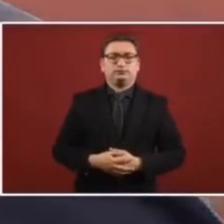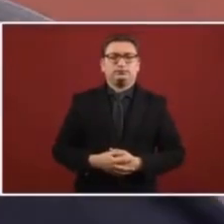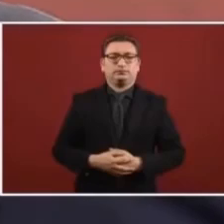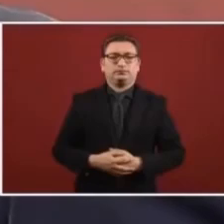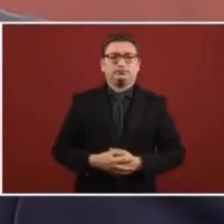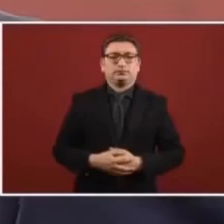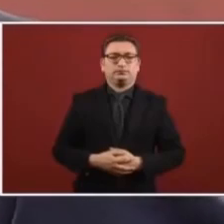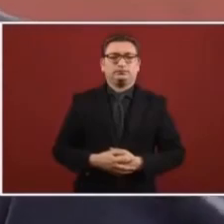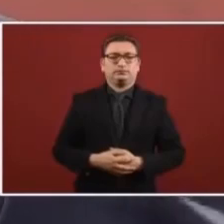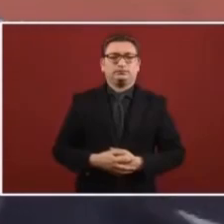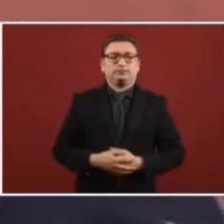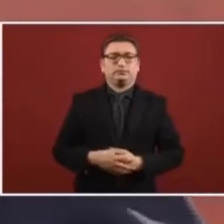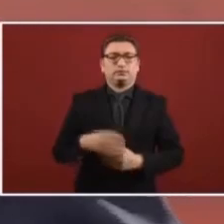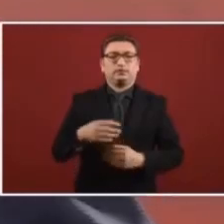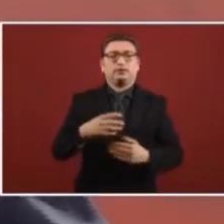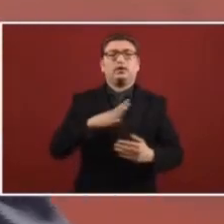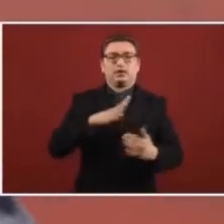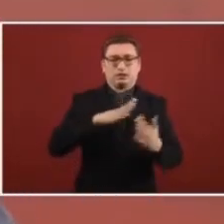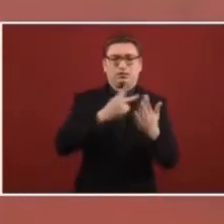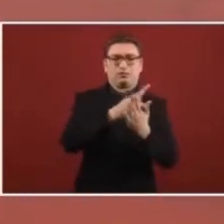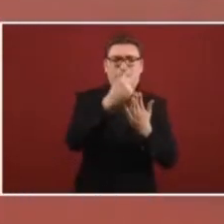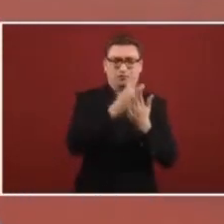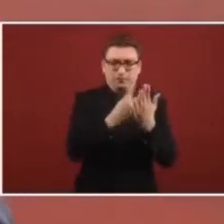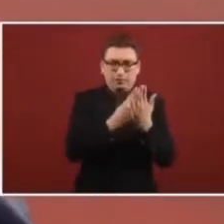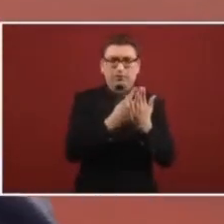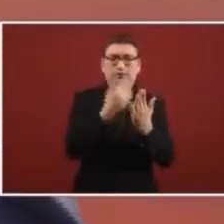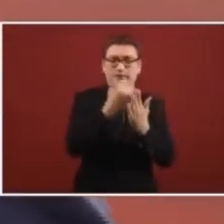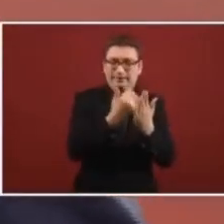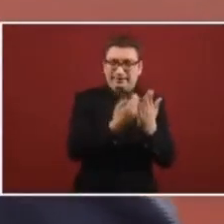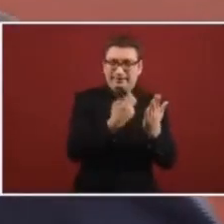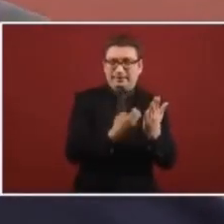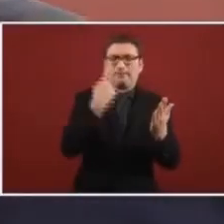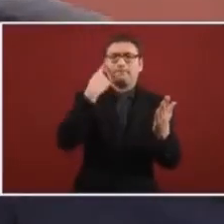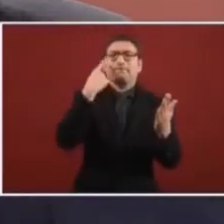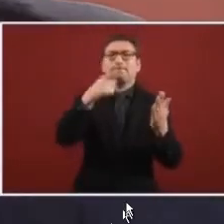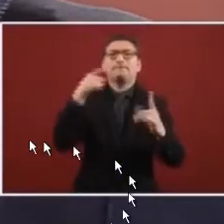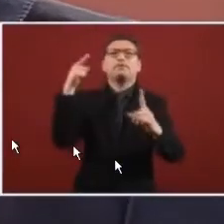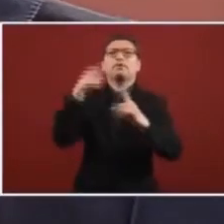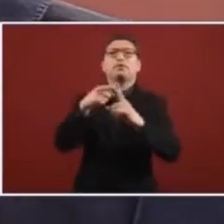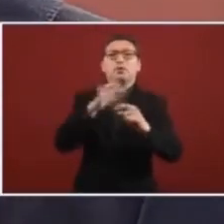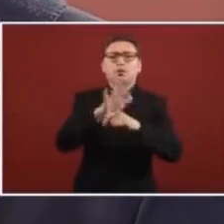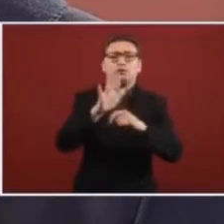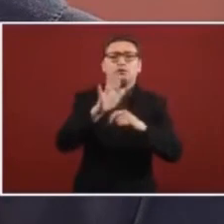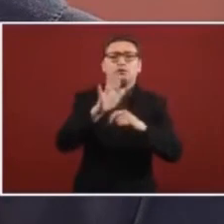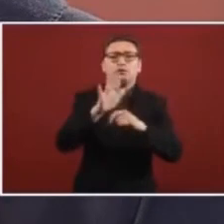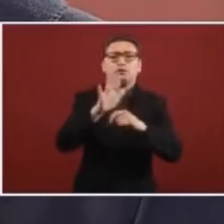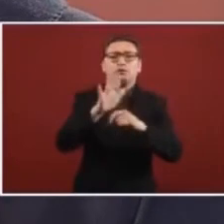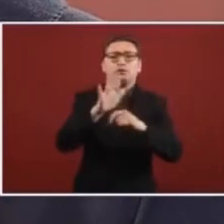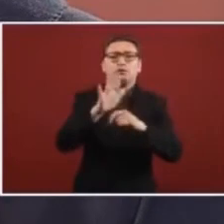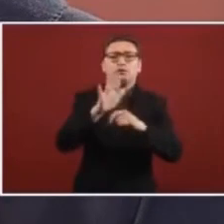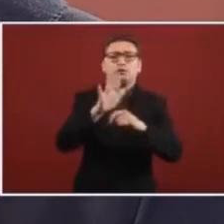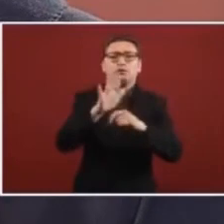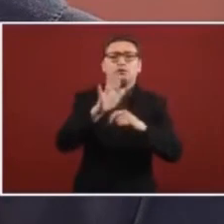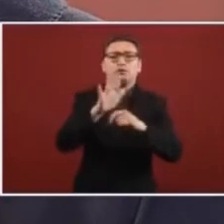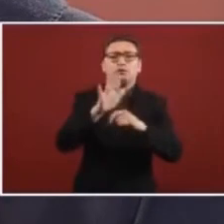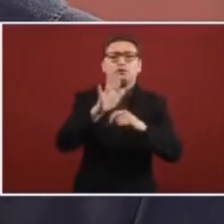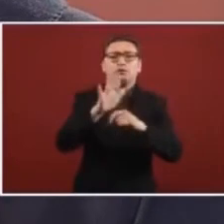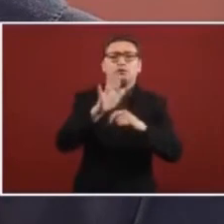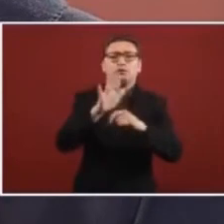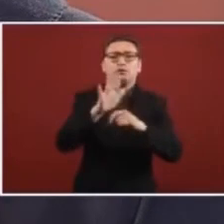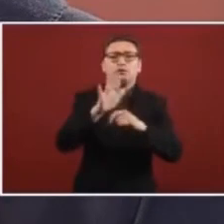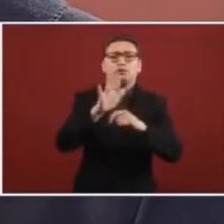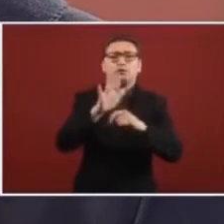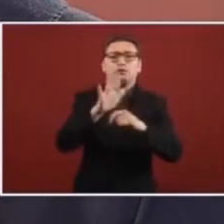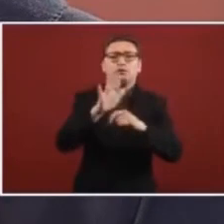cabo acciones de infraestructura, vivienda, to autopistas, to take into